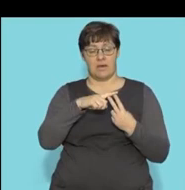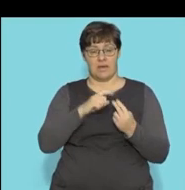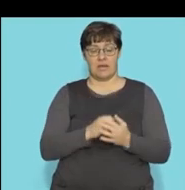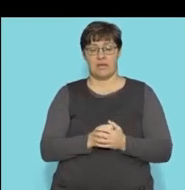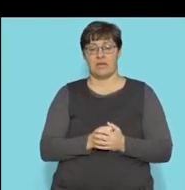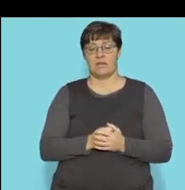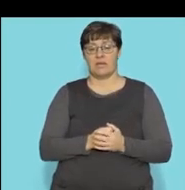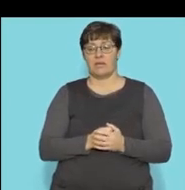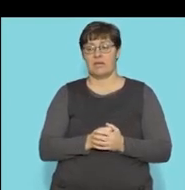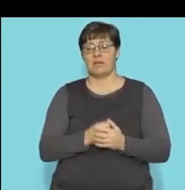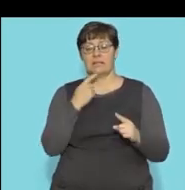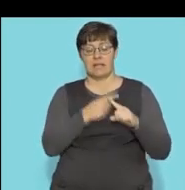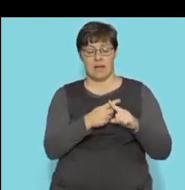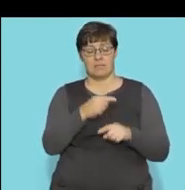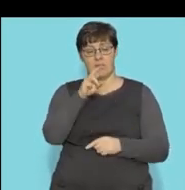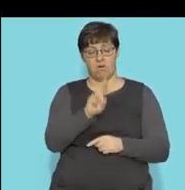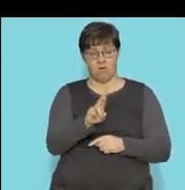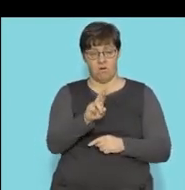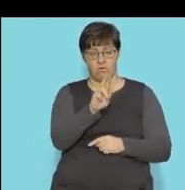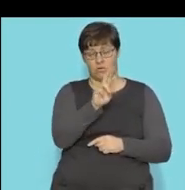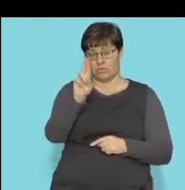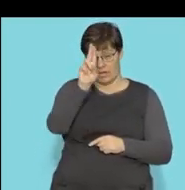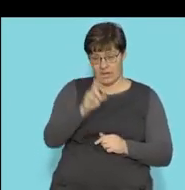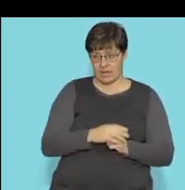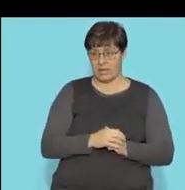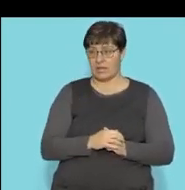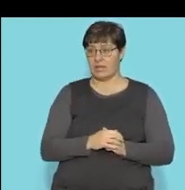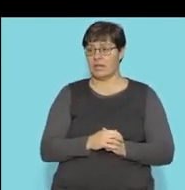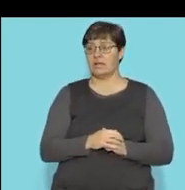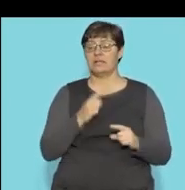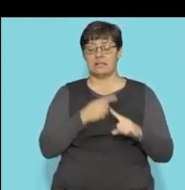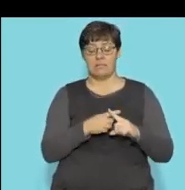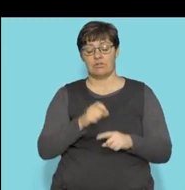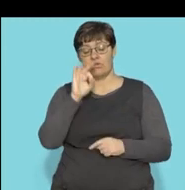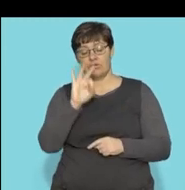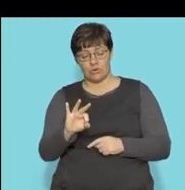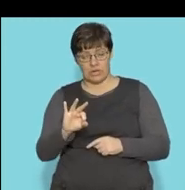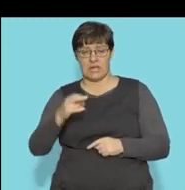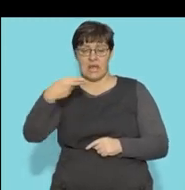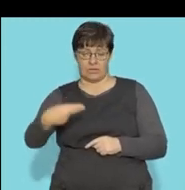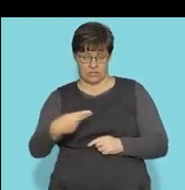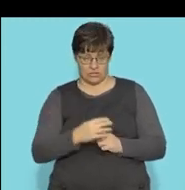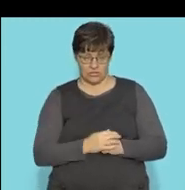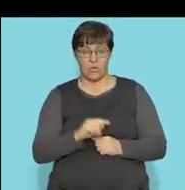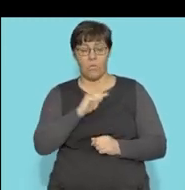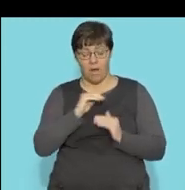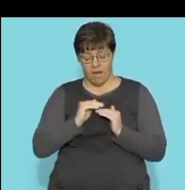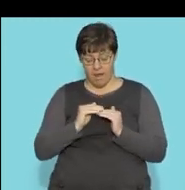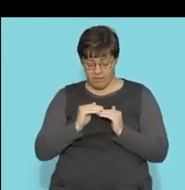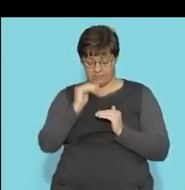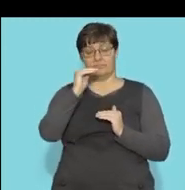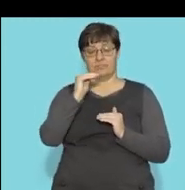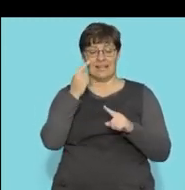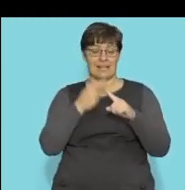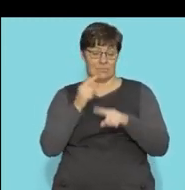pi times my radius squared times 3 times h, because my height